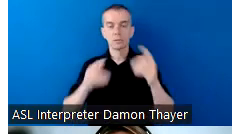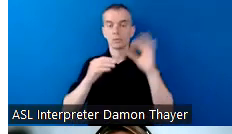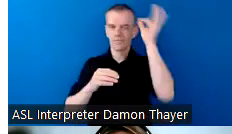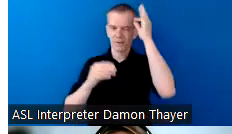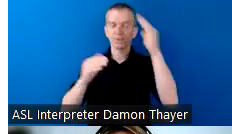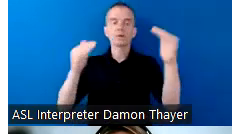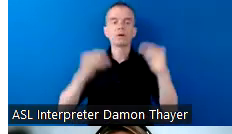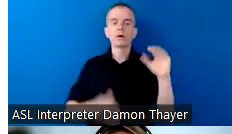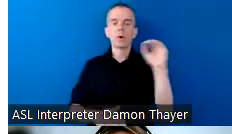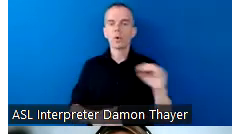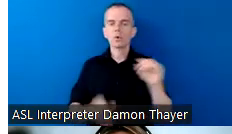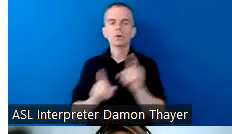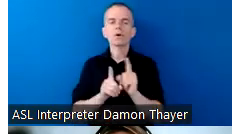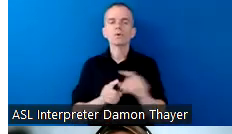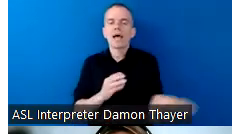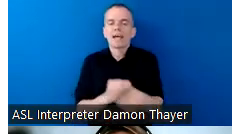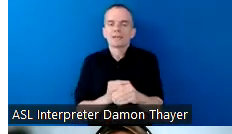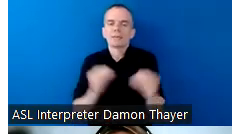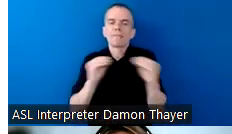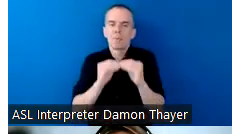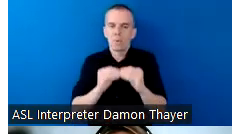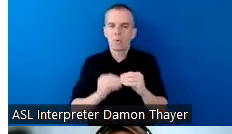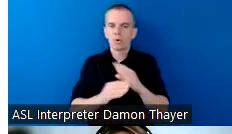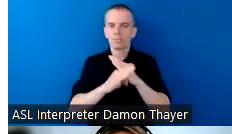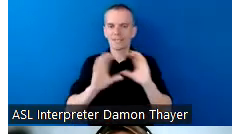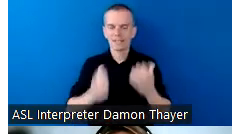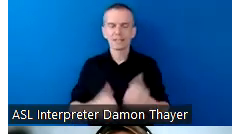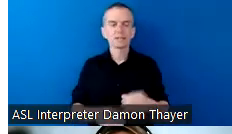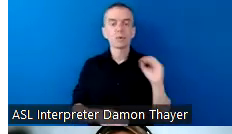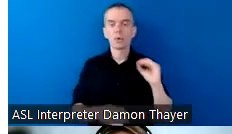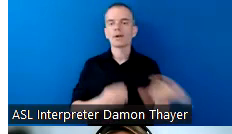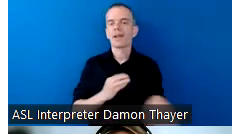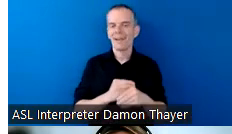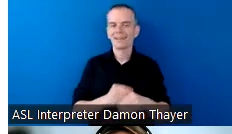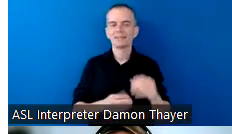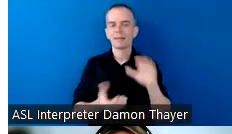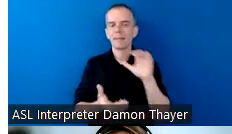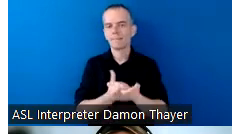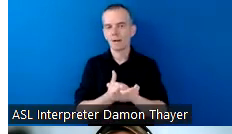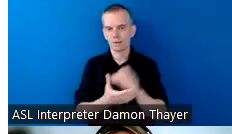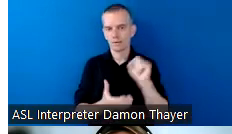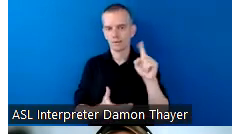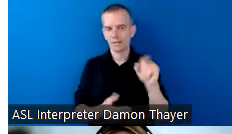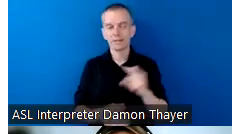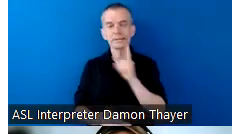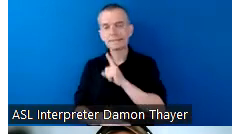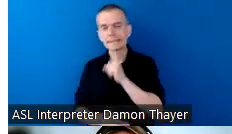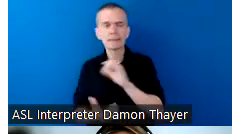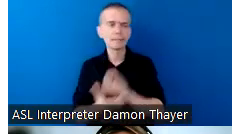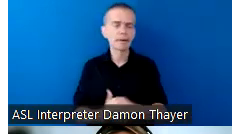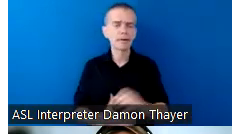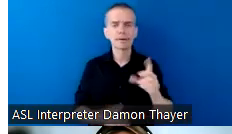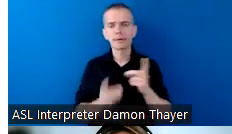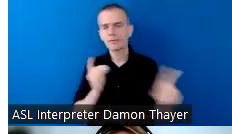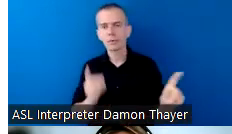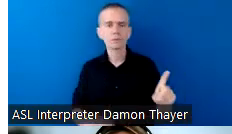also have additional protected classes. So Oregon goes on to protect marital status. So it doesn't matter if you're single, married, divorced, widowed. None of those